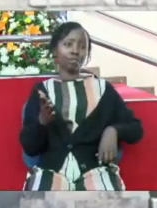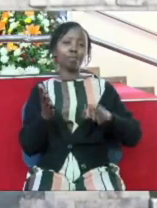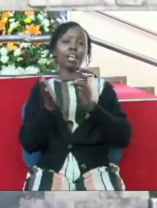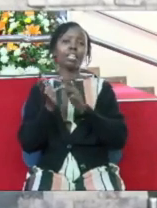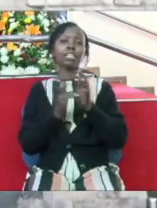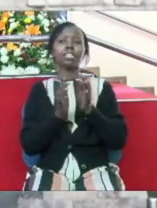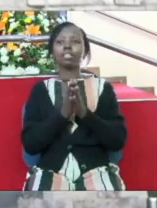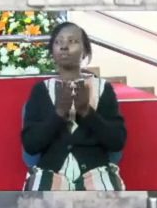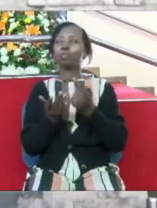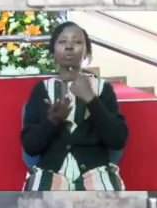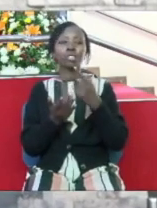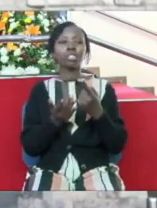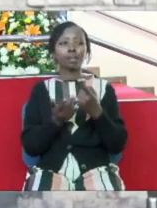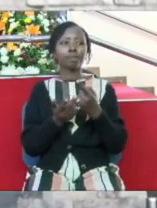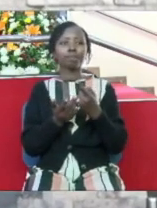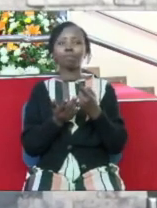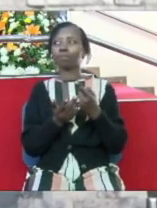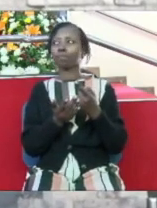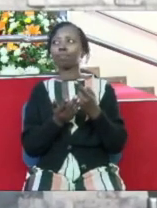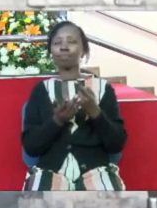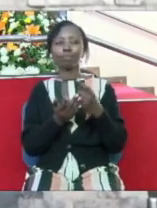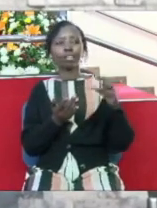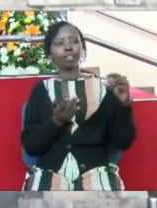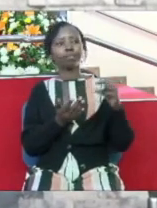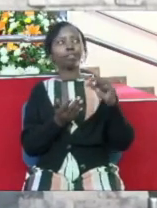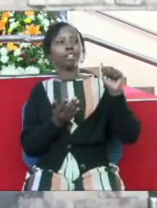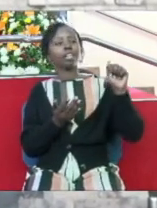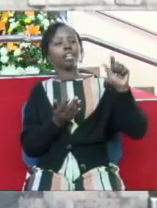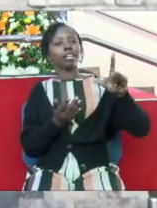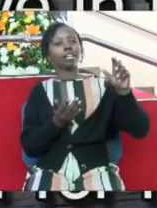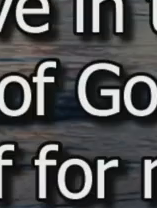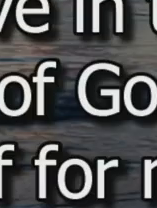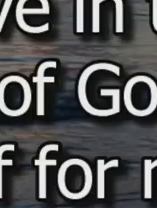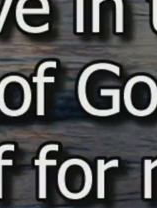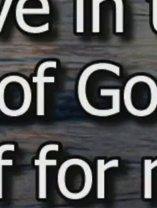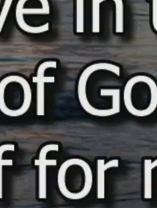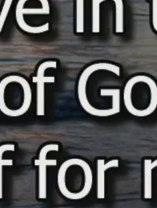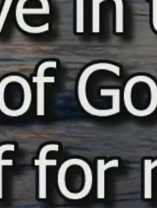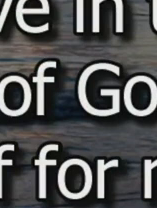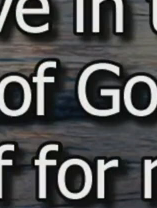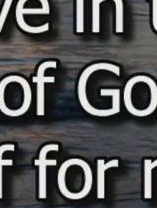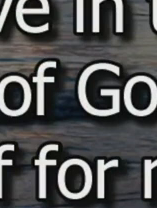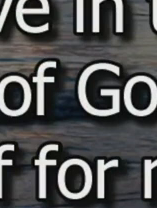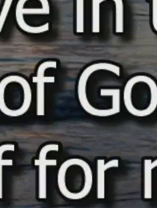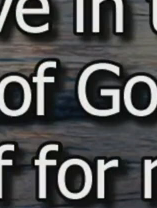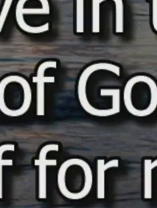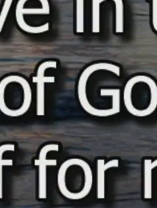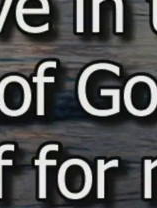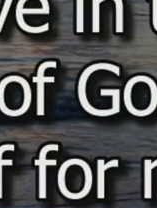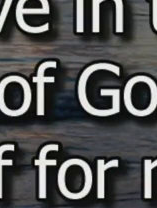in Galatians chapter 2 verse 20. Katika Galatia 2:20. Galatians chapter 2 verse 20. Wagalatia 2:20. I have